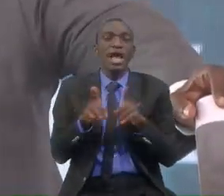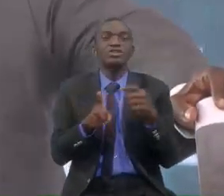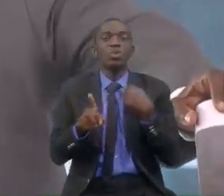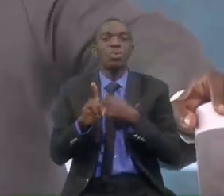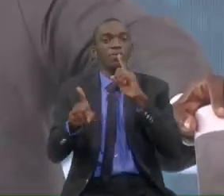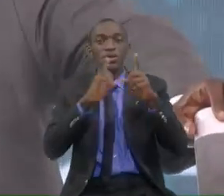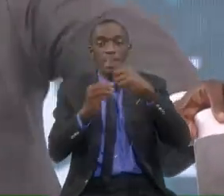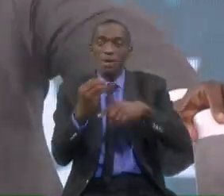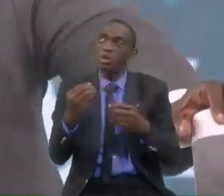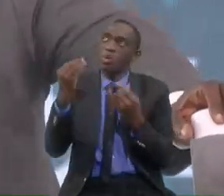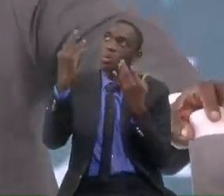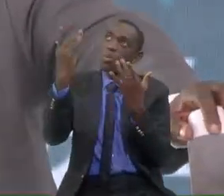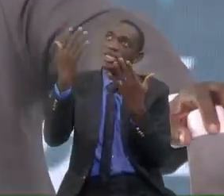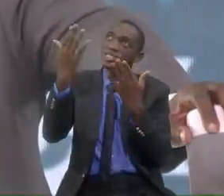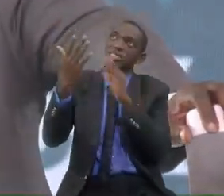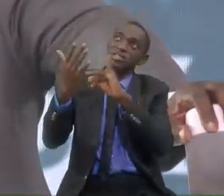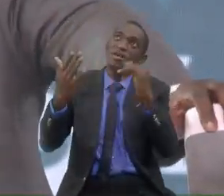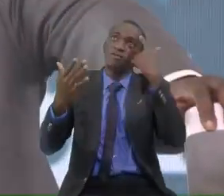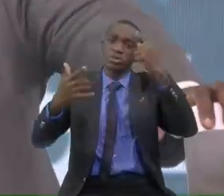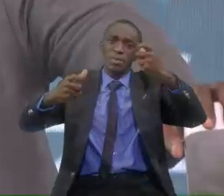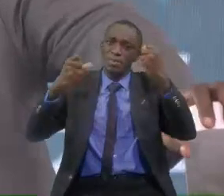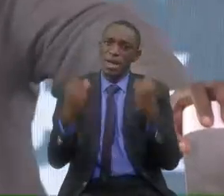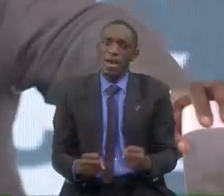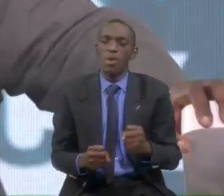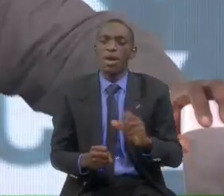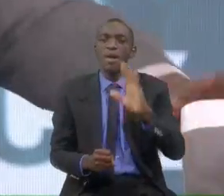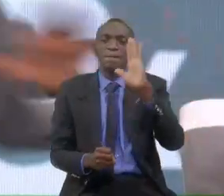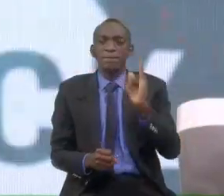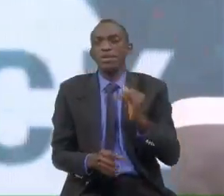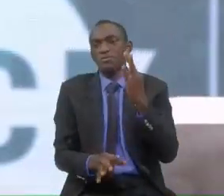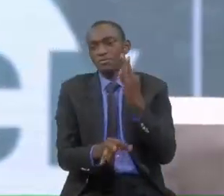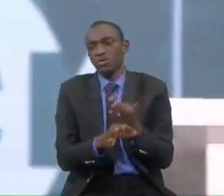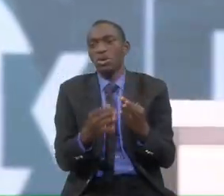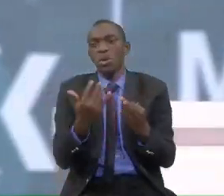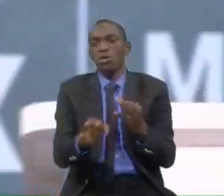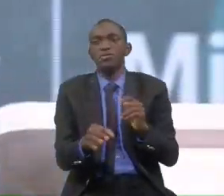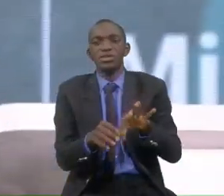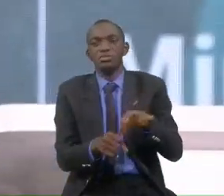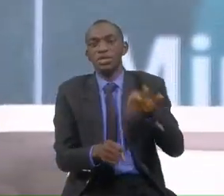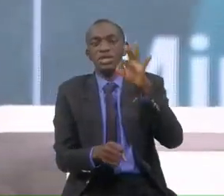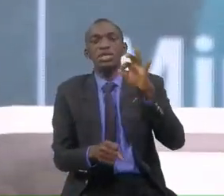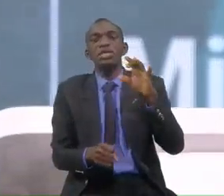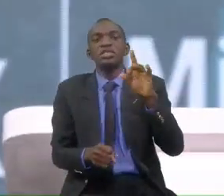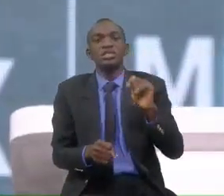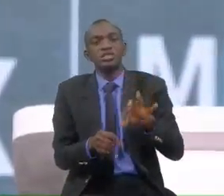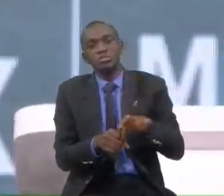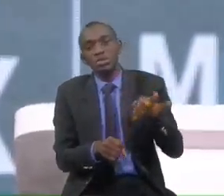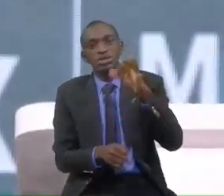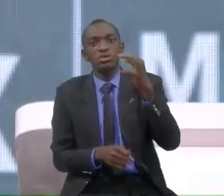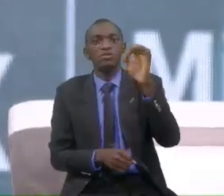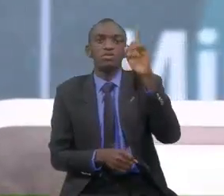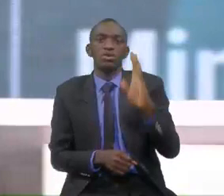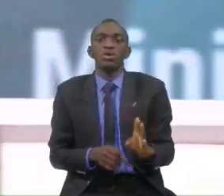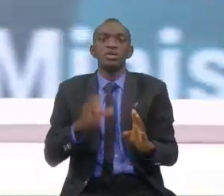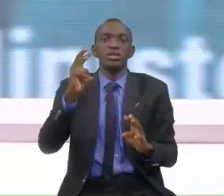for the power by faith of the Spirit that God Himself